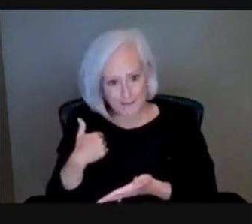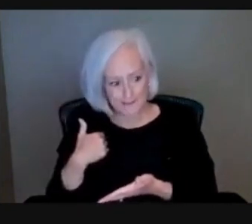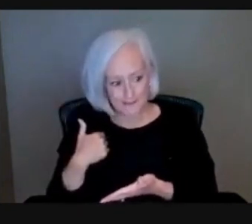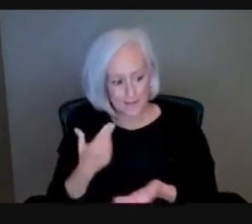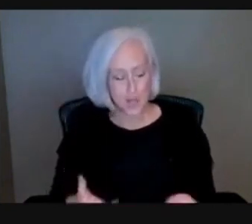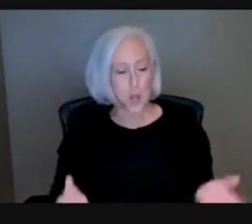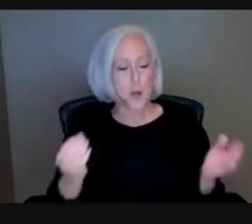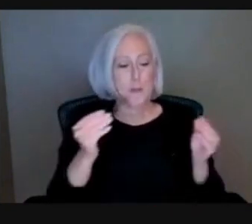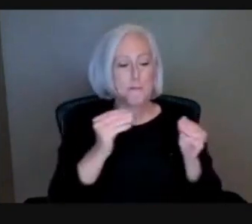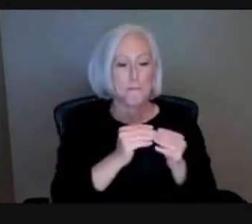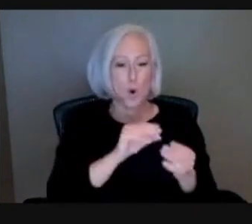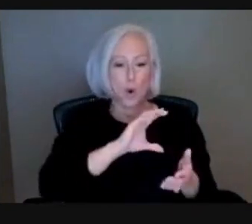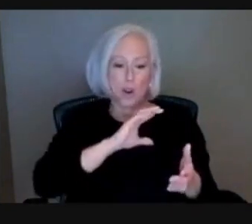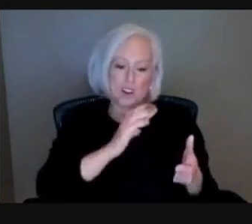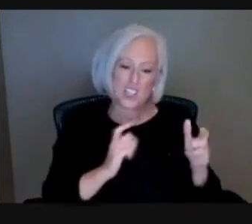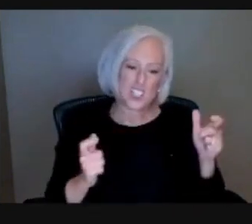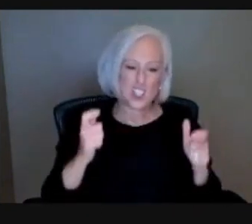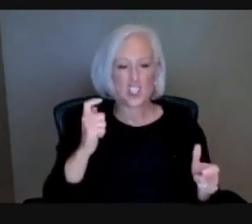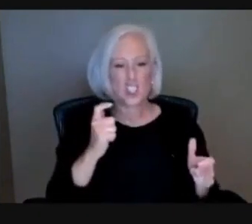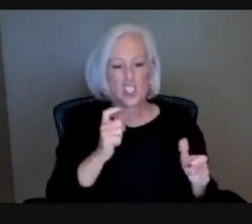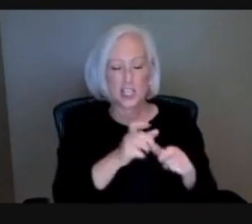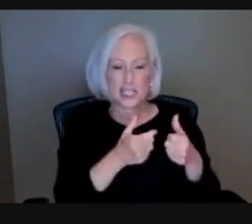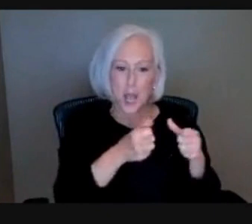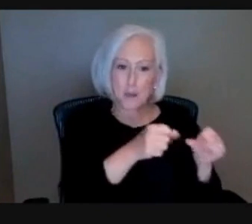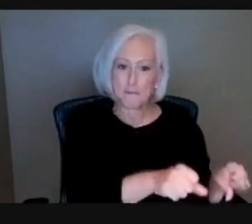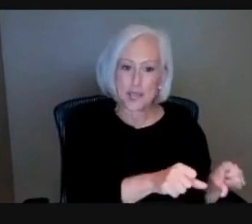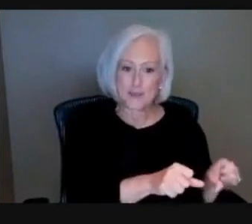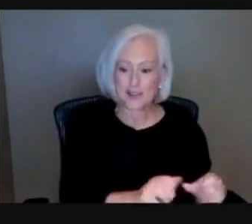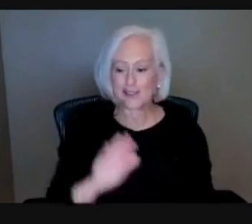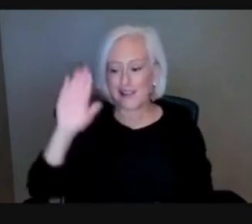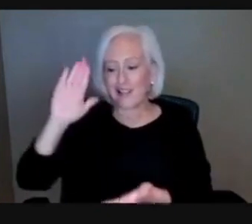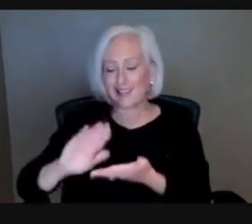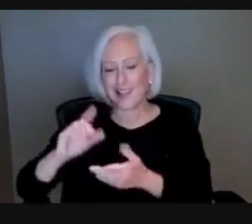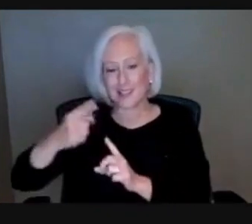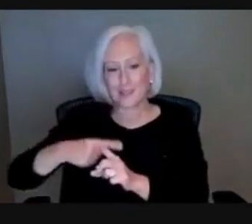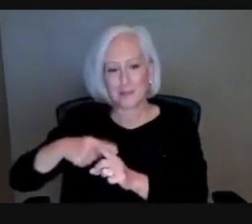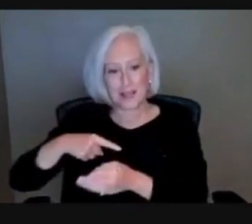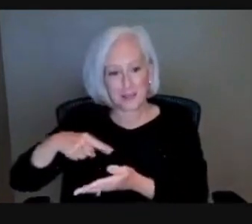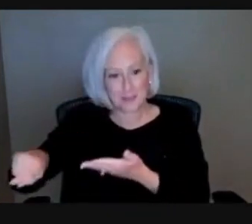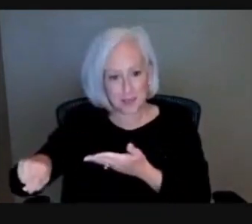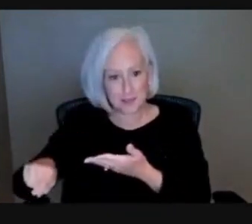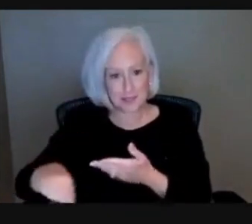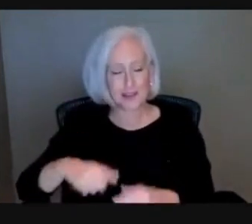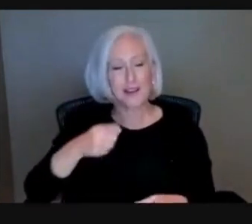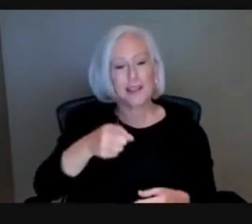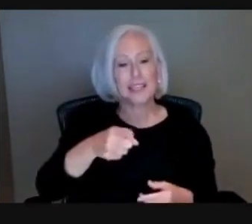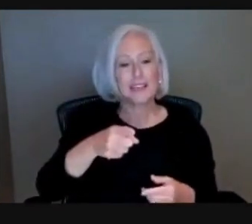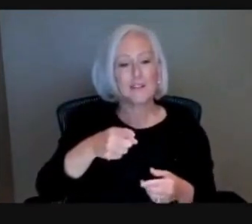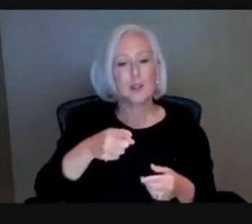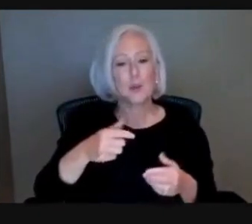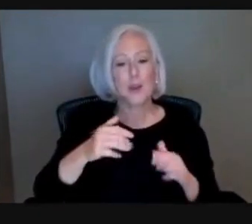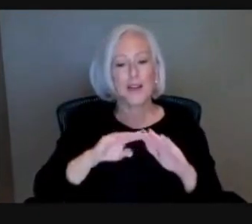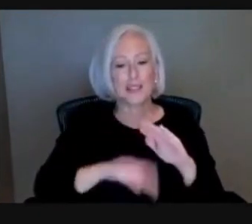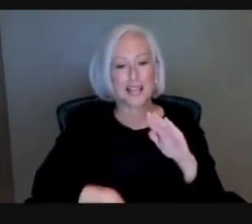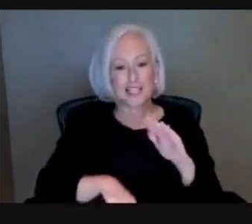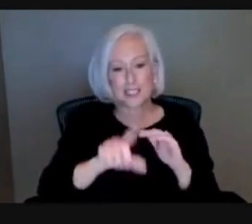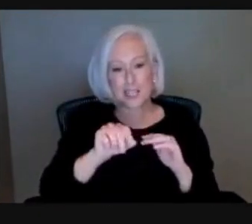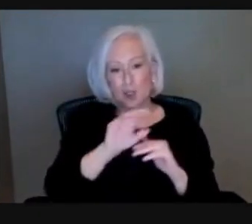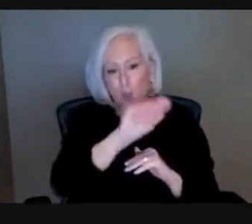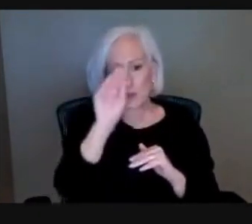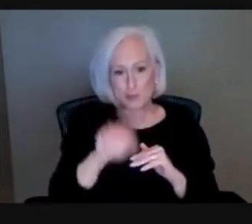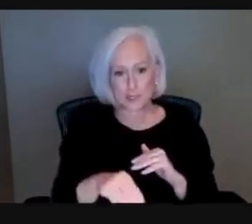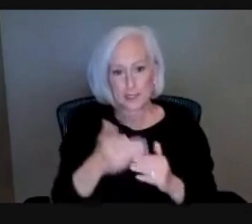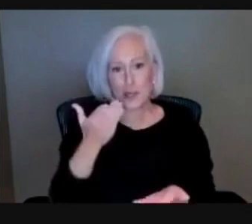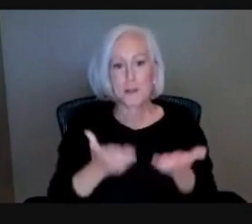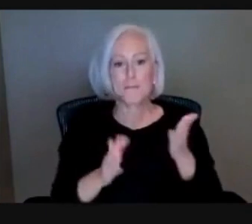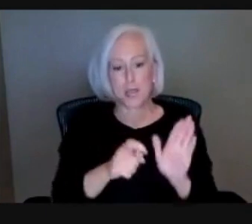the less your monthly payment is going to be. A loan with less than 20% of the purchase price may require private